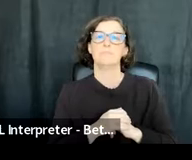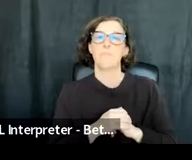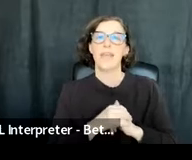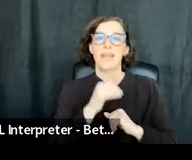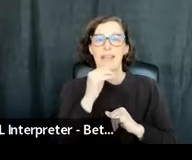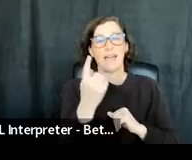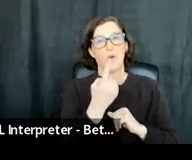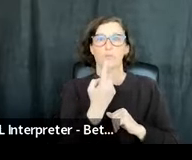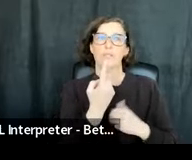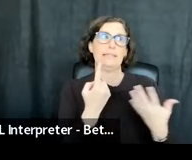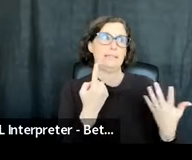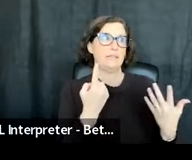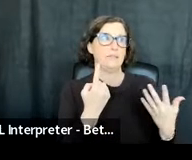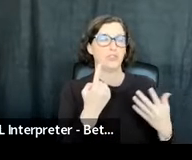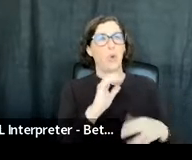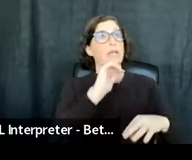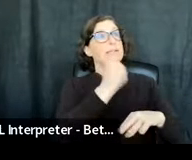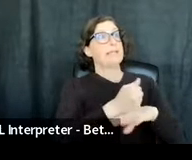sort of leaving